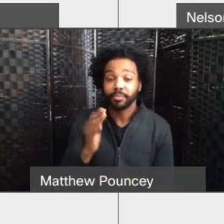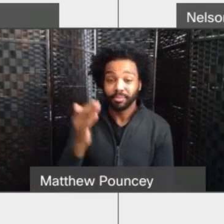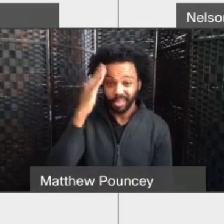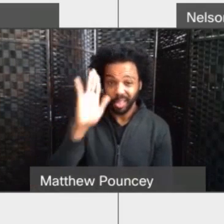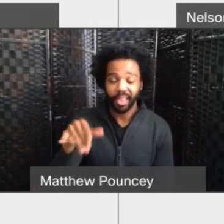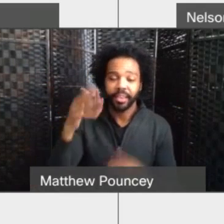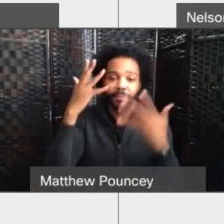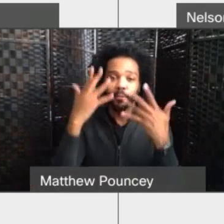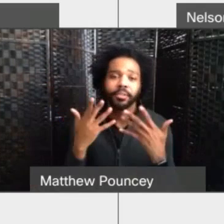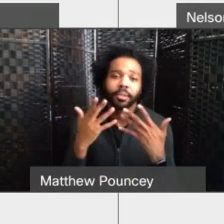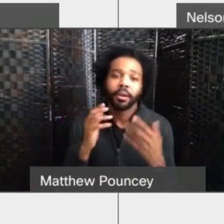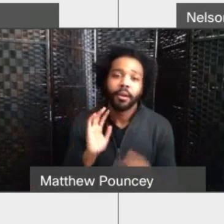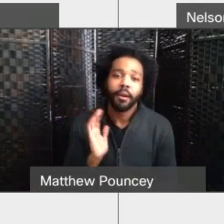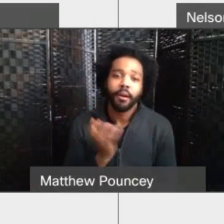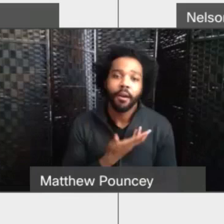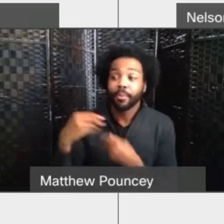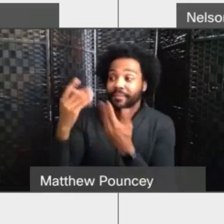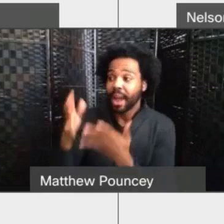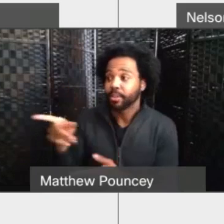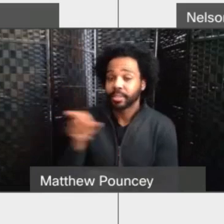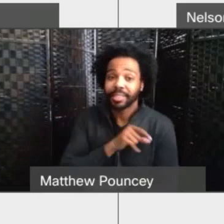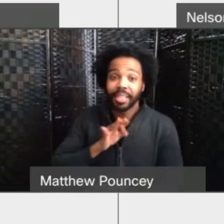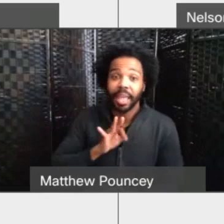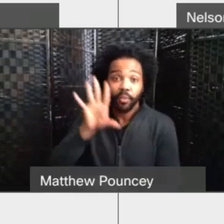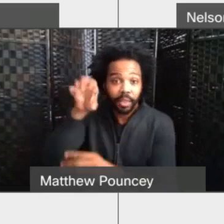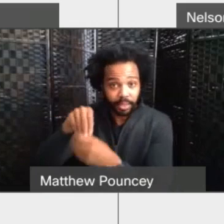the provider staff that we have in DC could